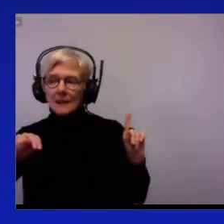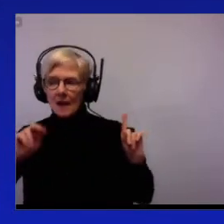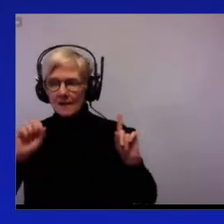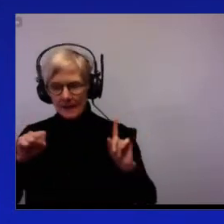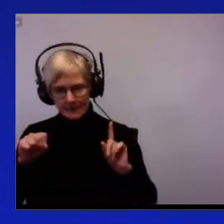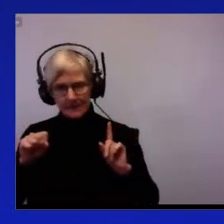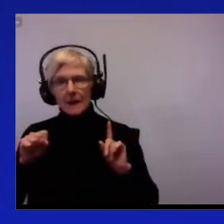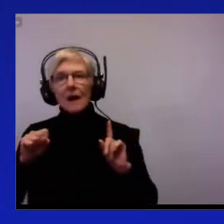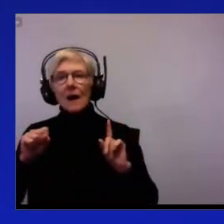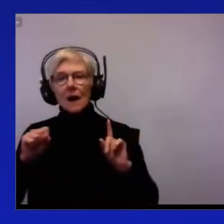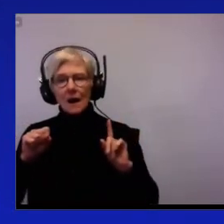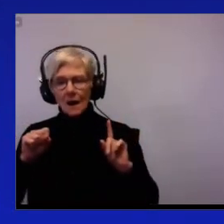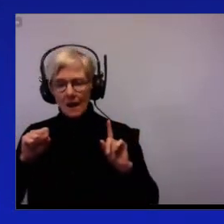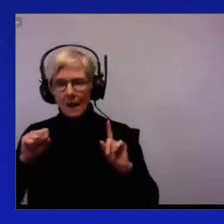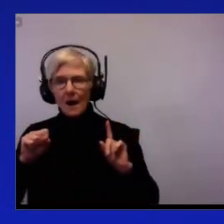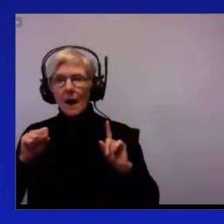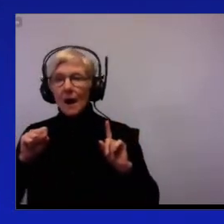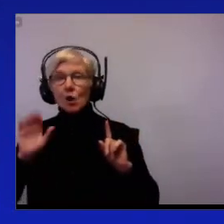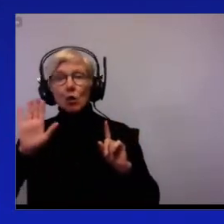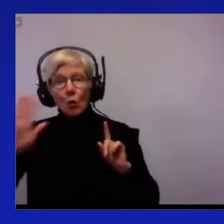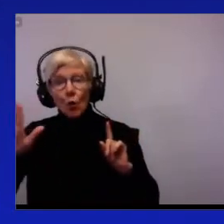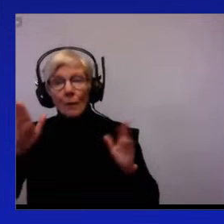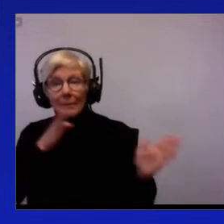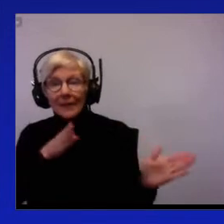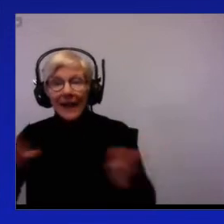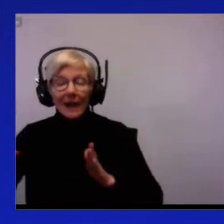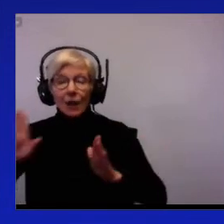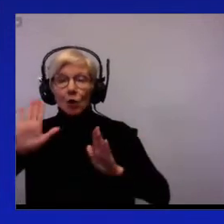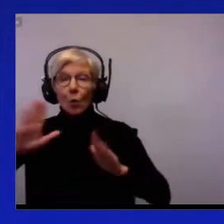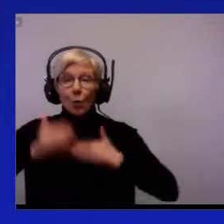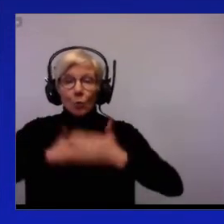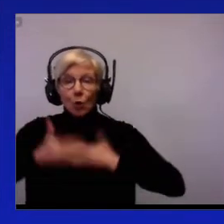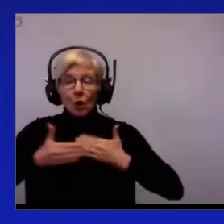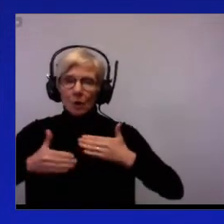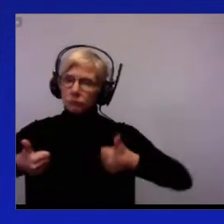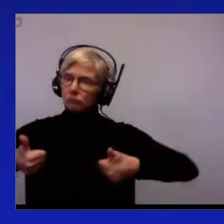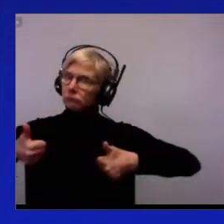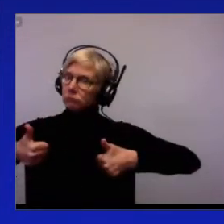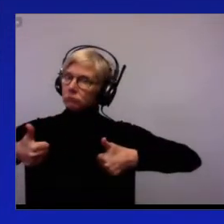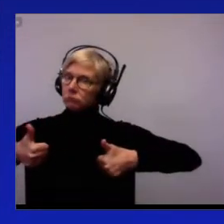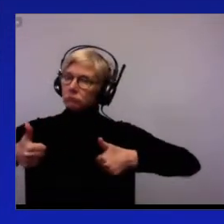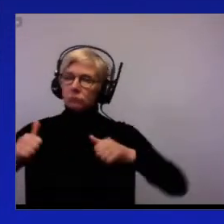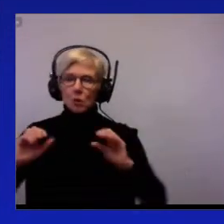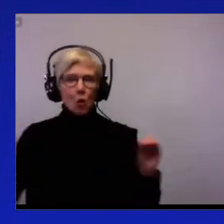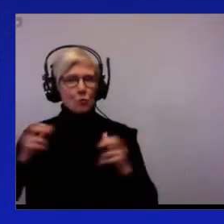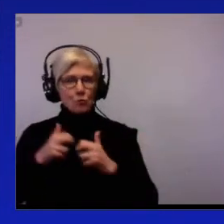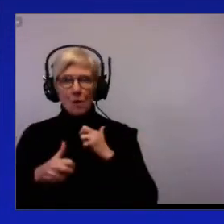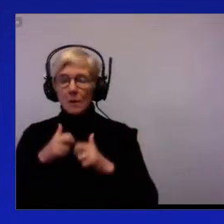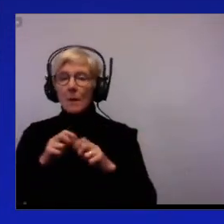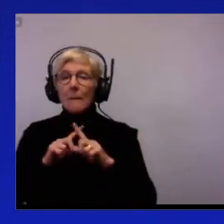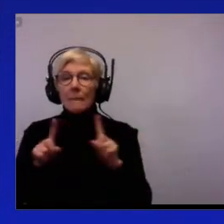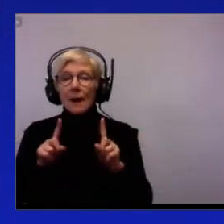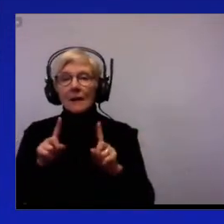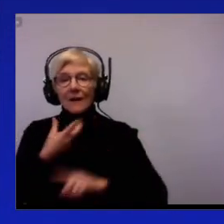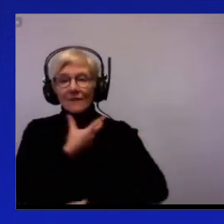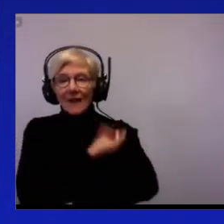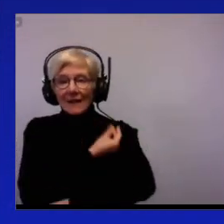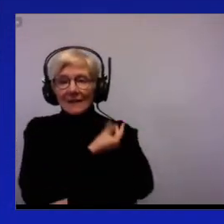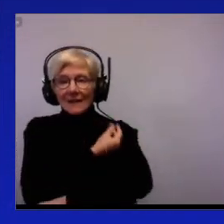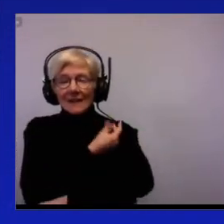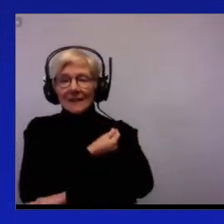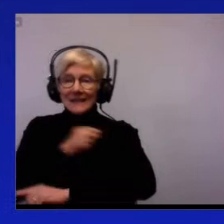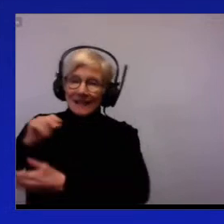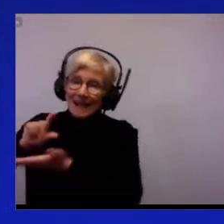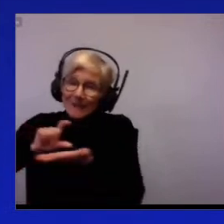I have no significant issues with the planning you've done locally. I think you've done a great job. My number one issue is getting vaccines in Ottawa,